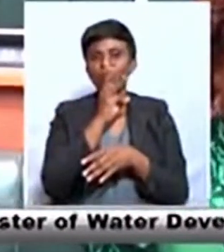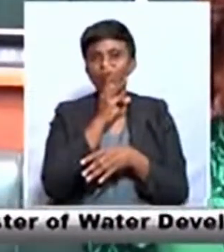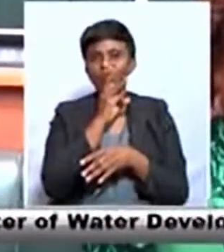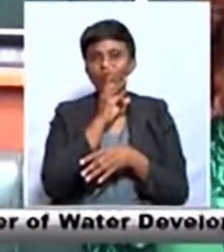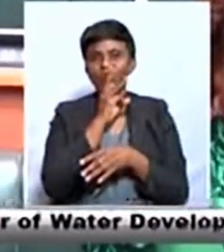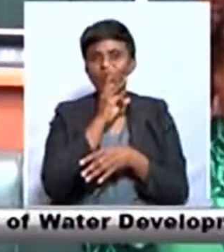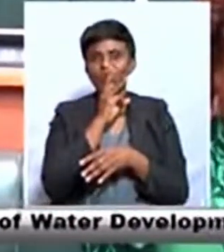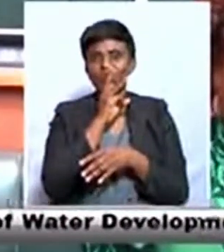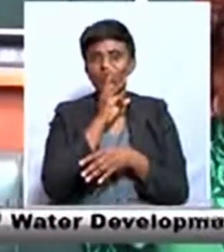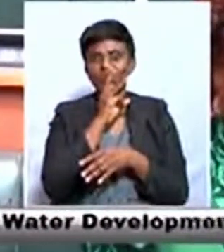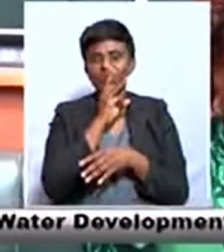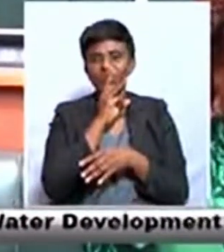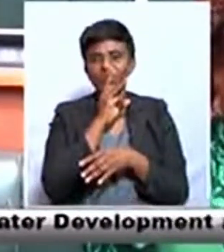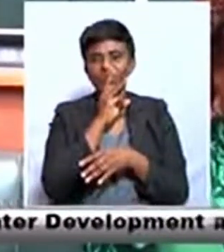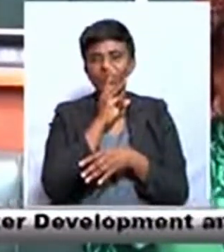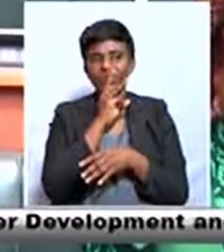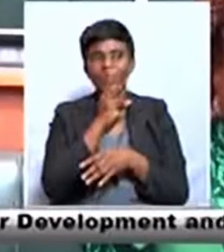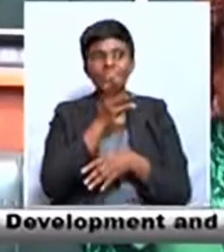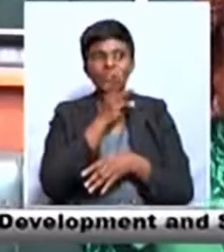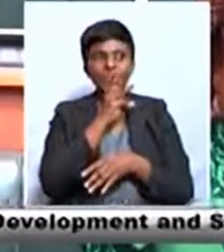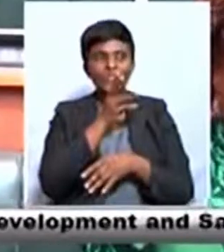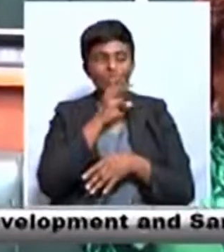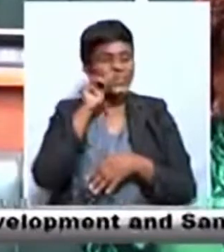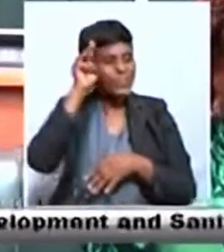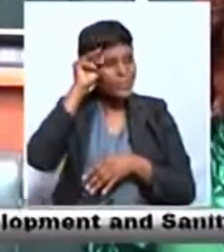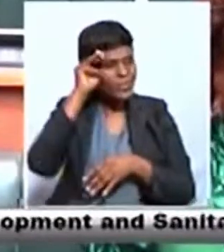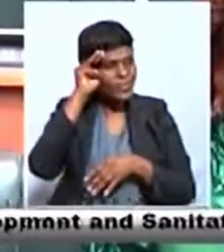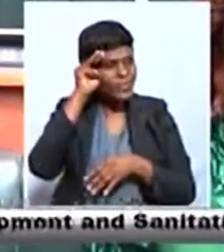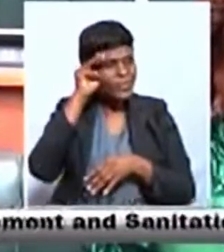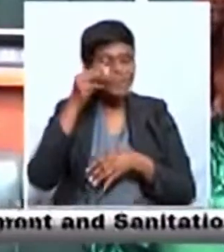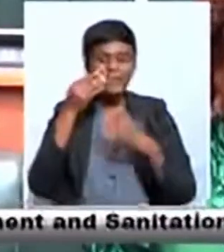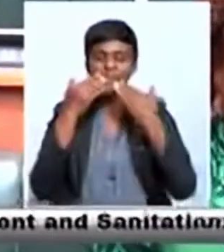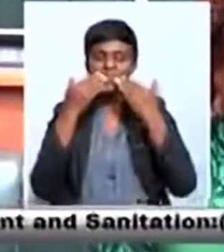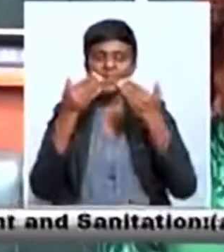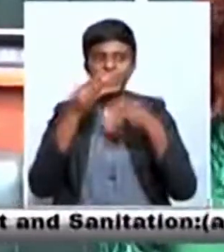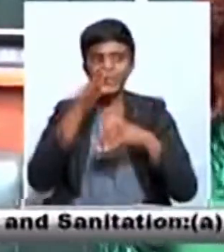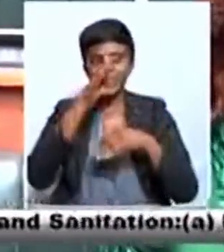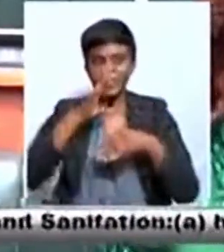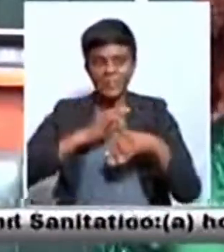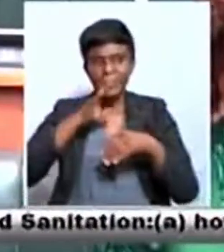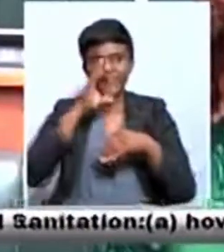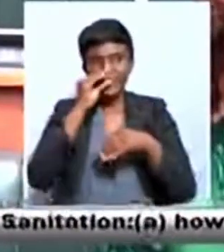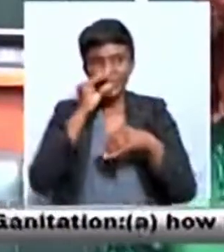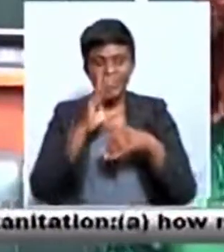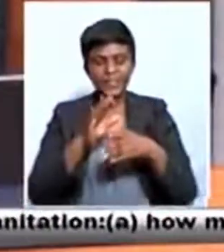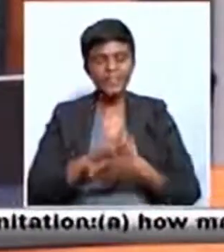of water and sanitation? I thank you, Madam Speaker.